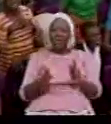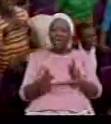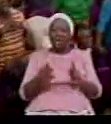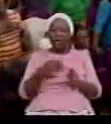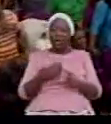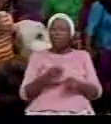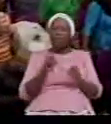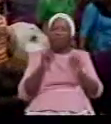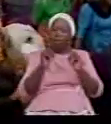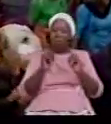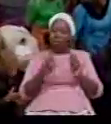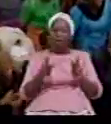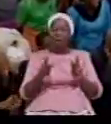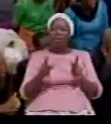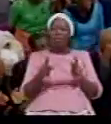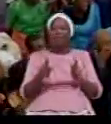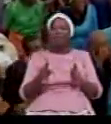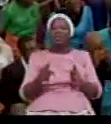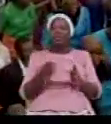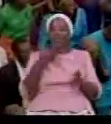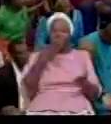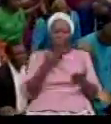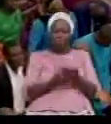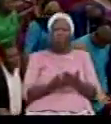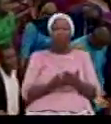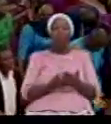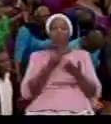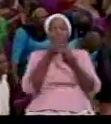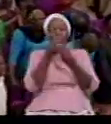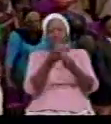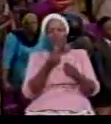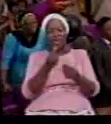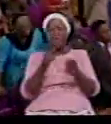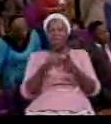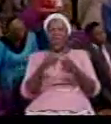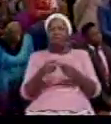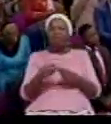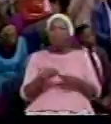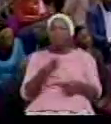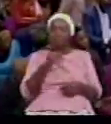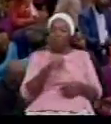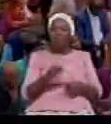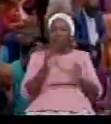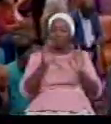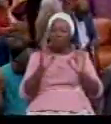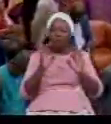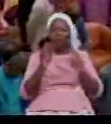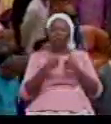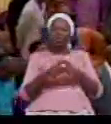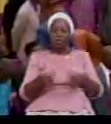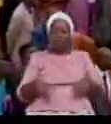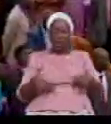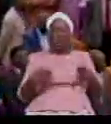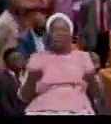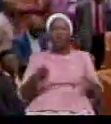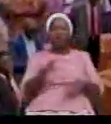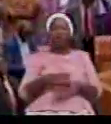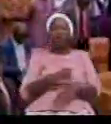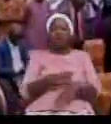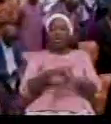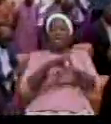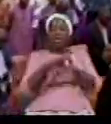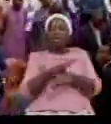fed. And then your feet to live on earth with strength.